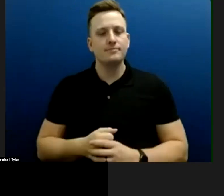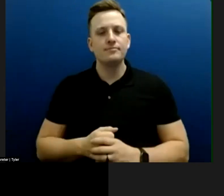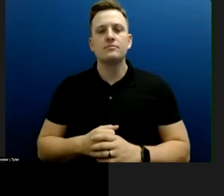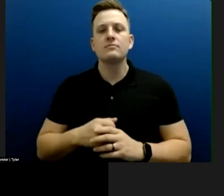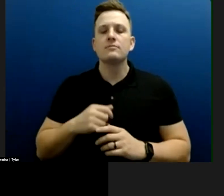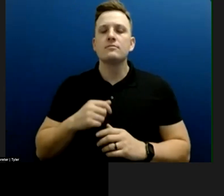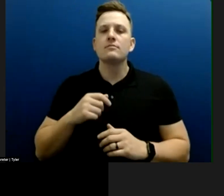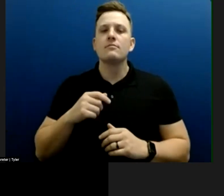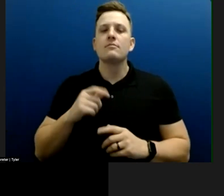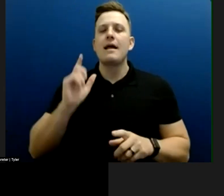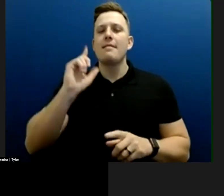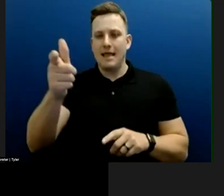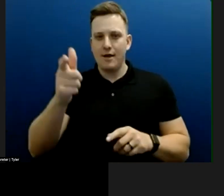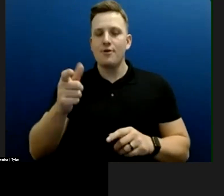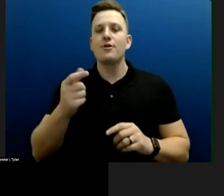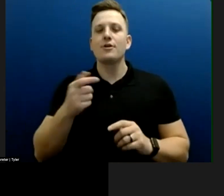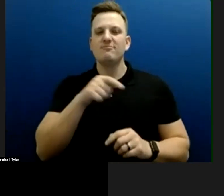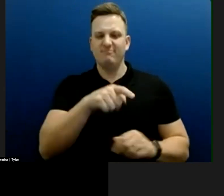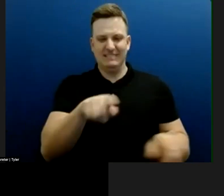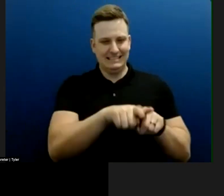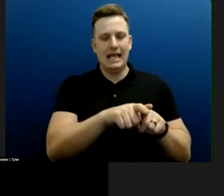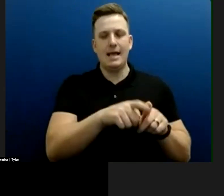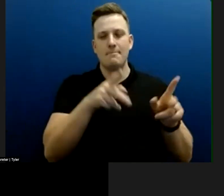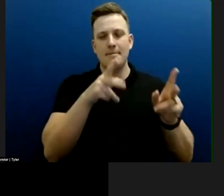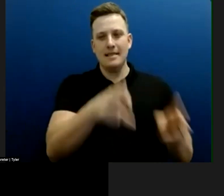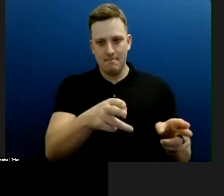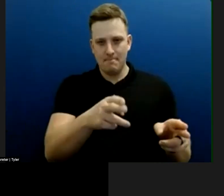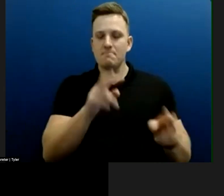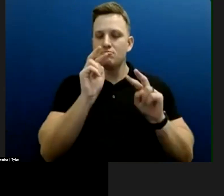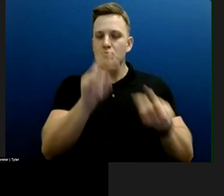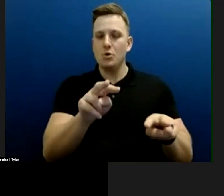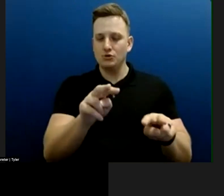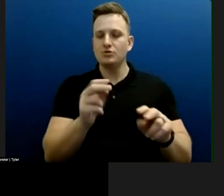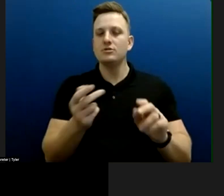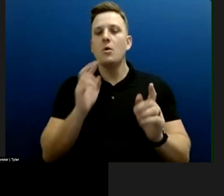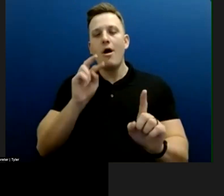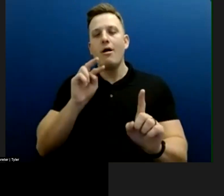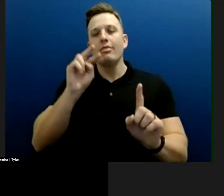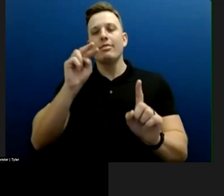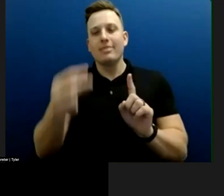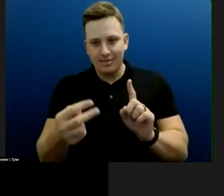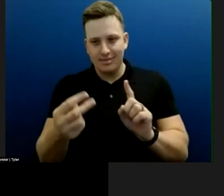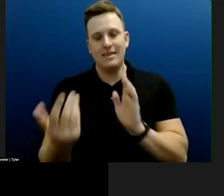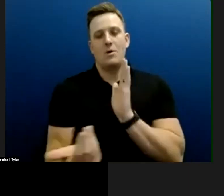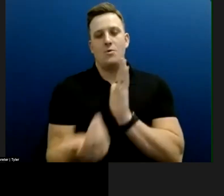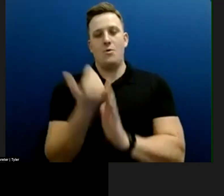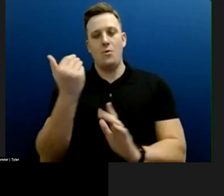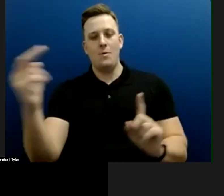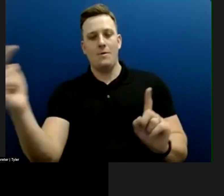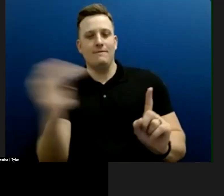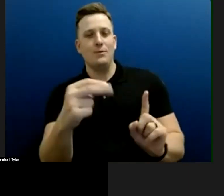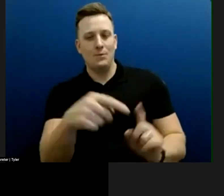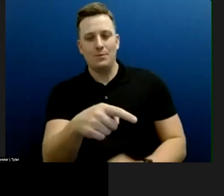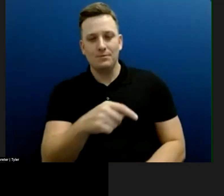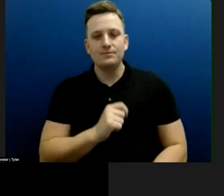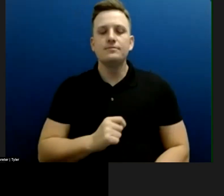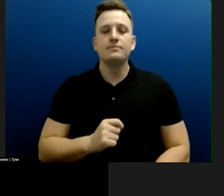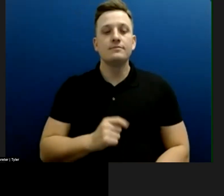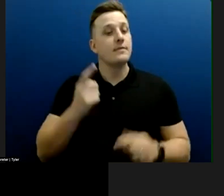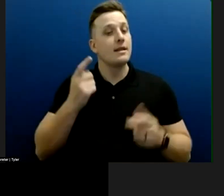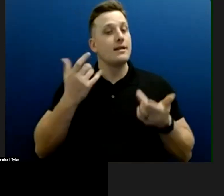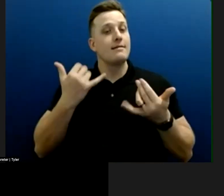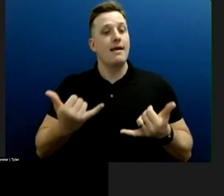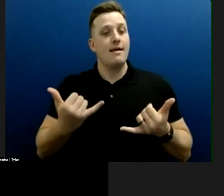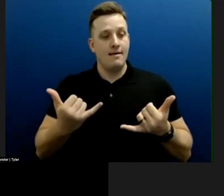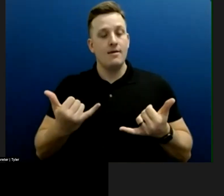a completely different angle in a short while. But for the moment, I'm going to